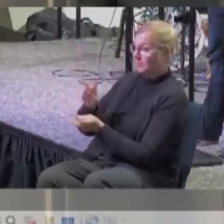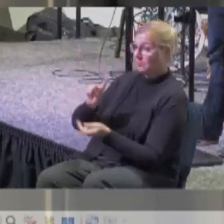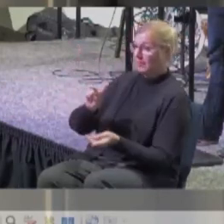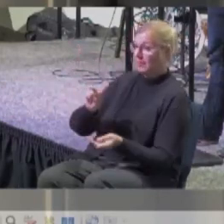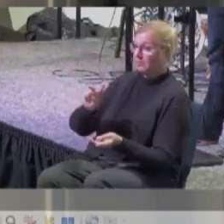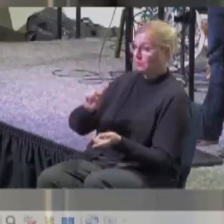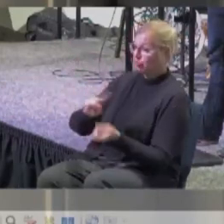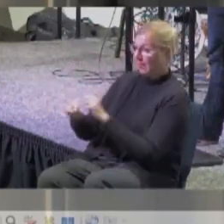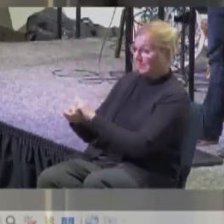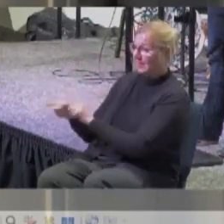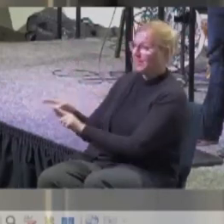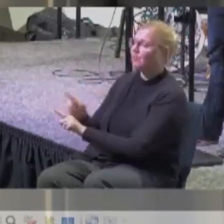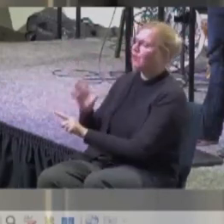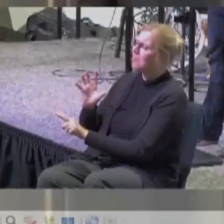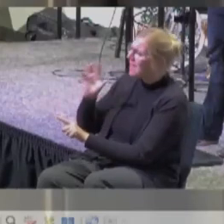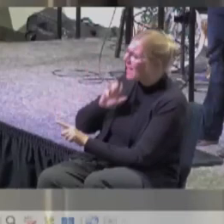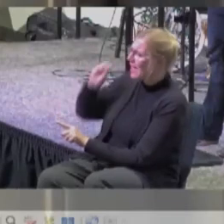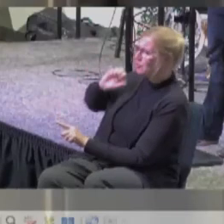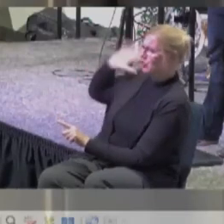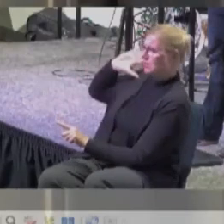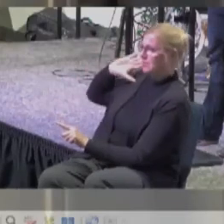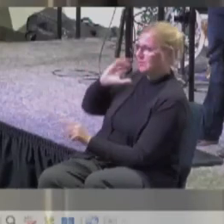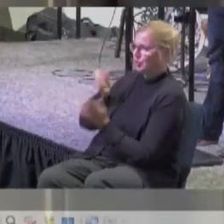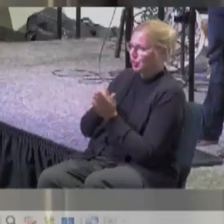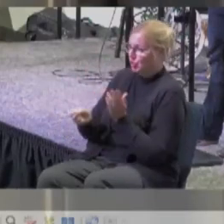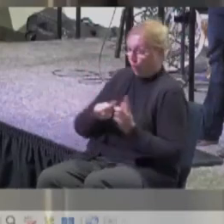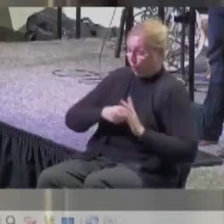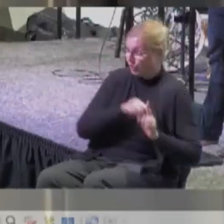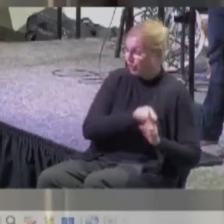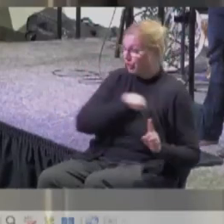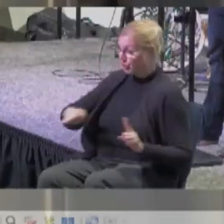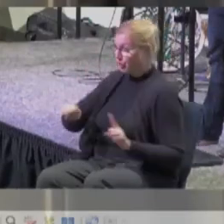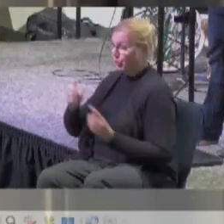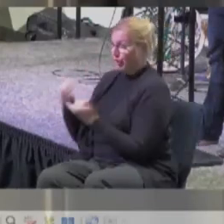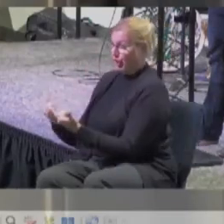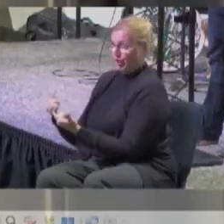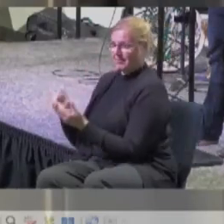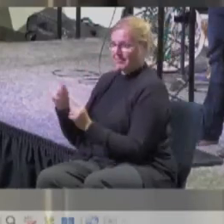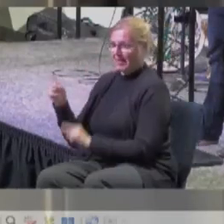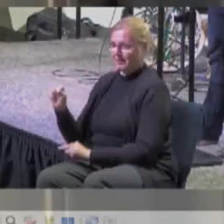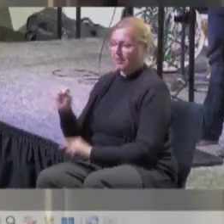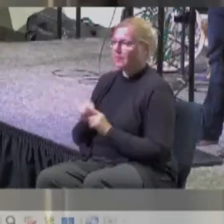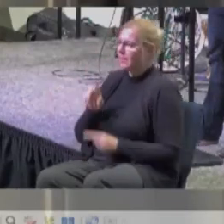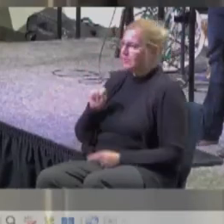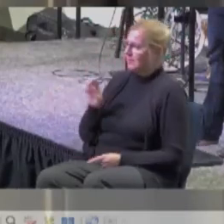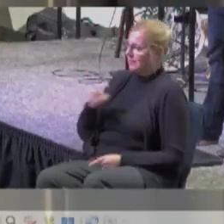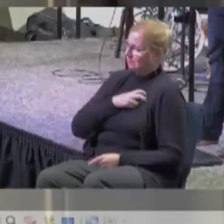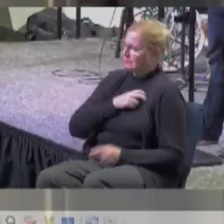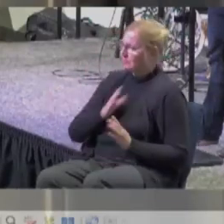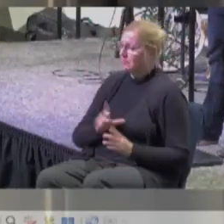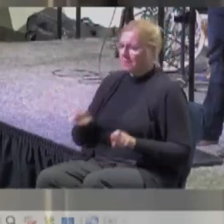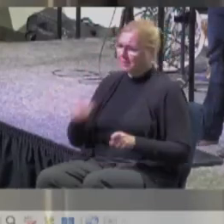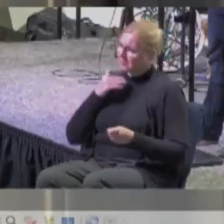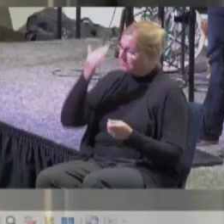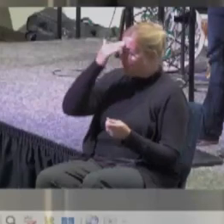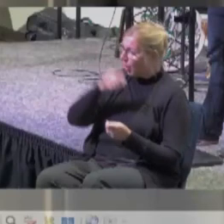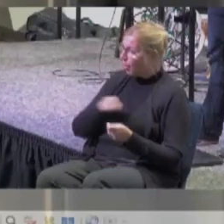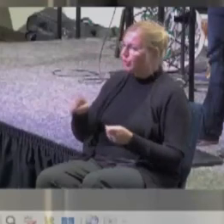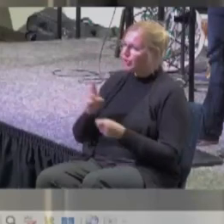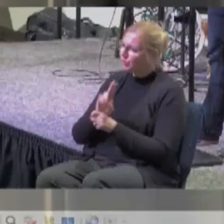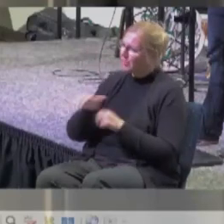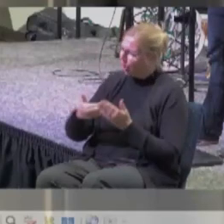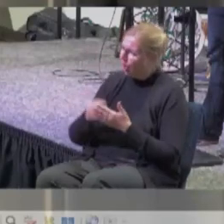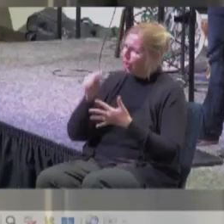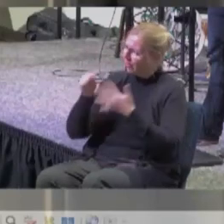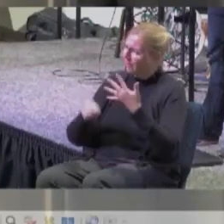ancient source texts into the receptor text, then the translation consultant must have at least, using all the tools